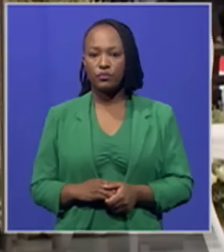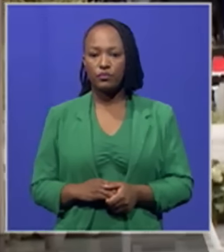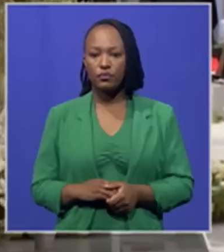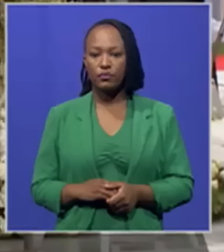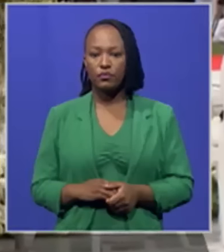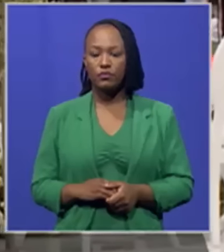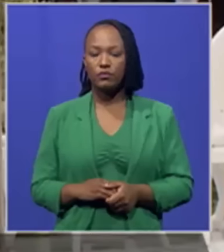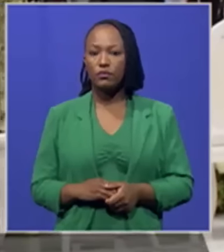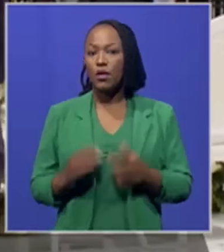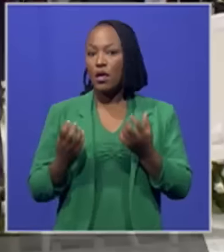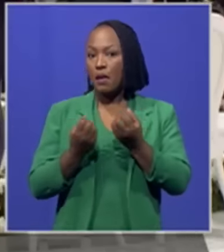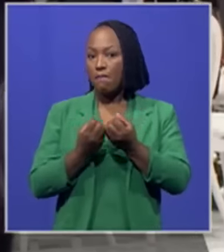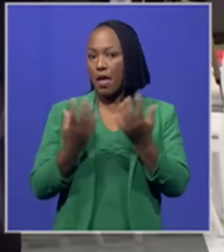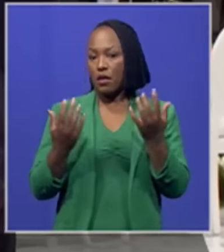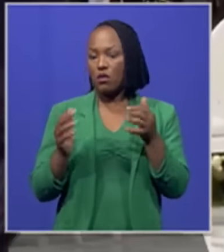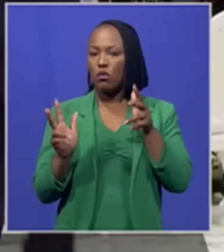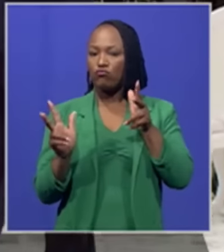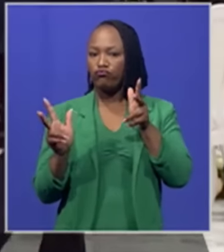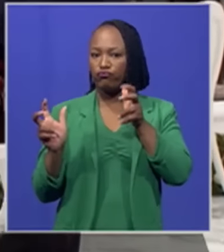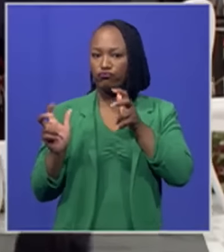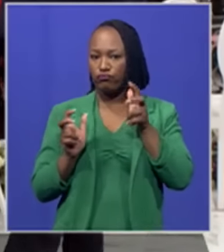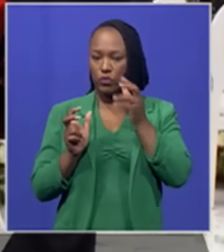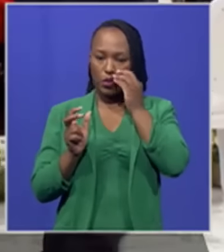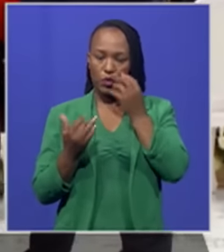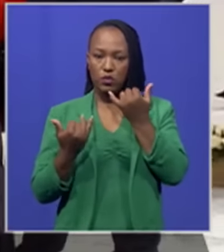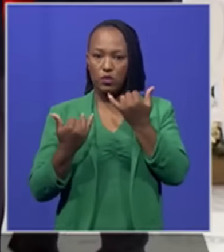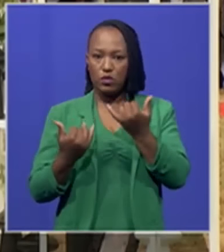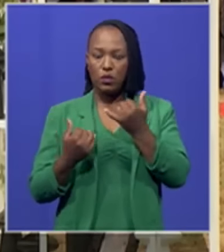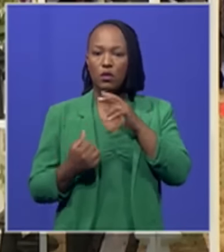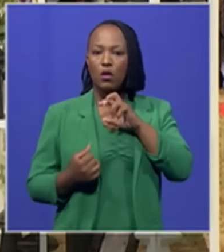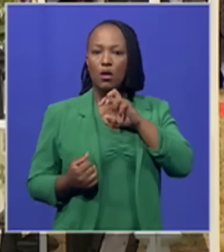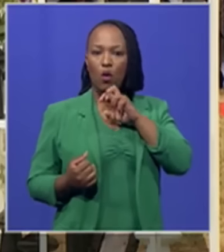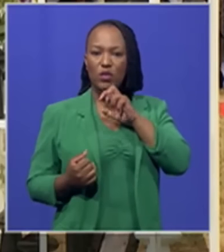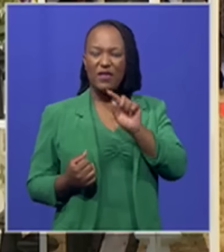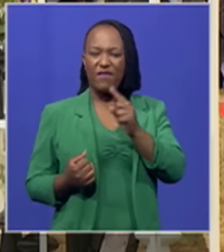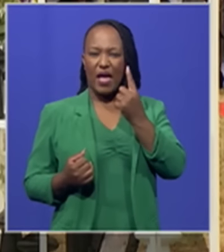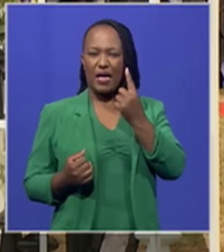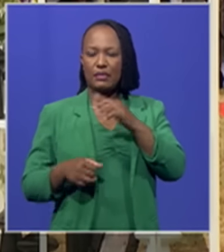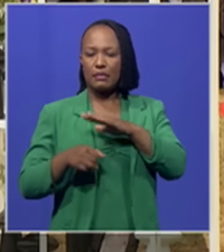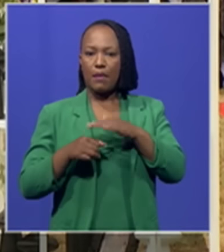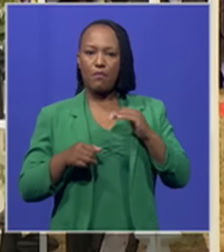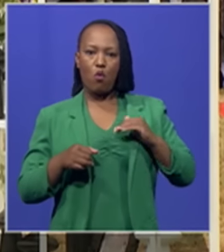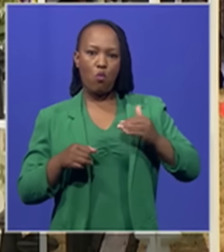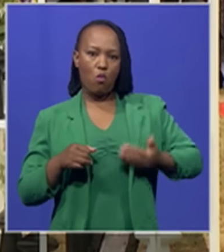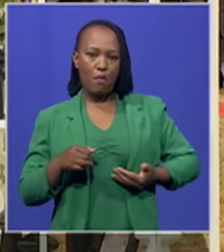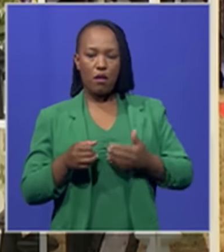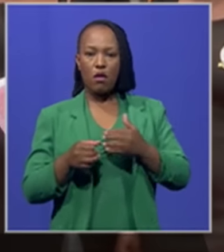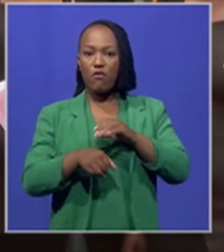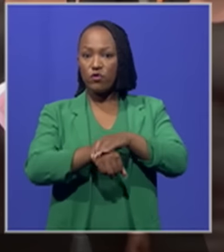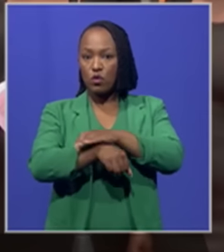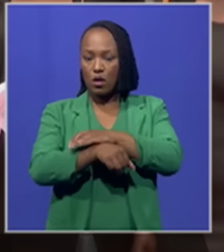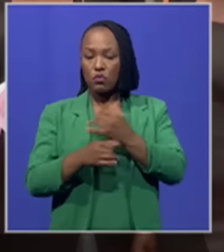Gareng ga tseo ka dutlwa mo dikganyeng tseno, kgosi ya ntlha ya mosadi wa morafe wa Batsonga o tlhotse a bolokilwe.